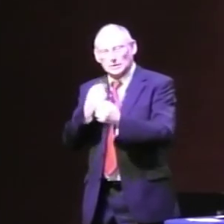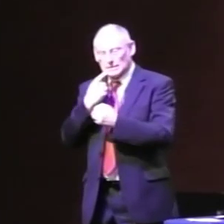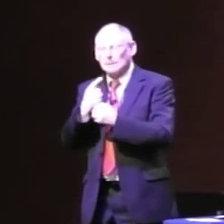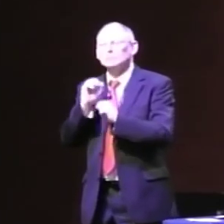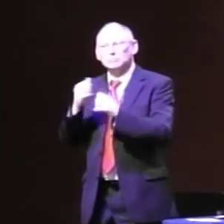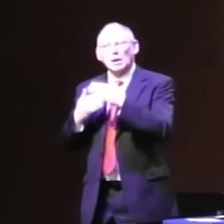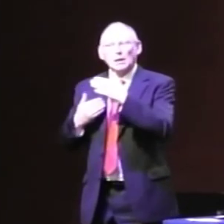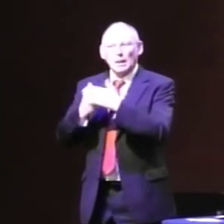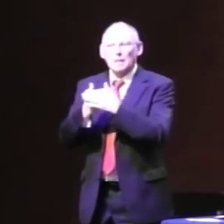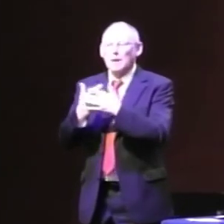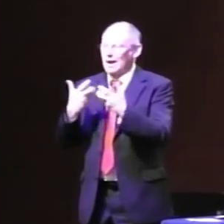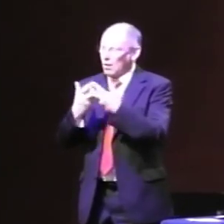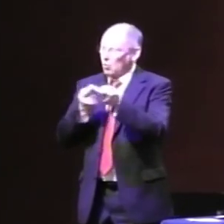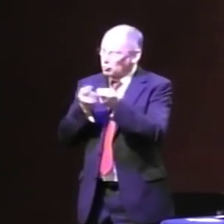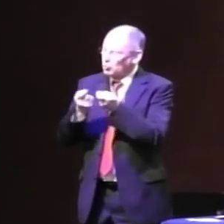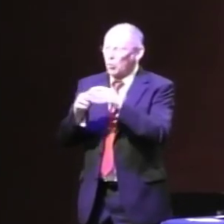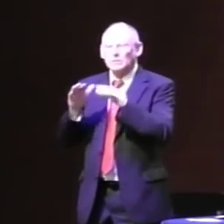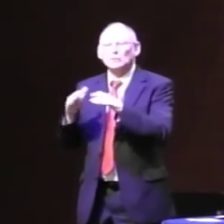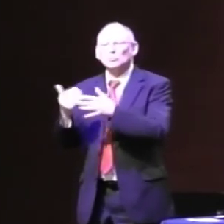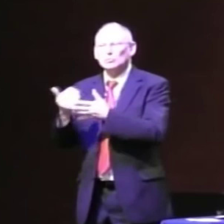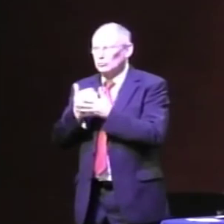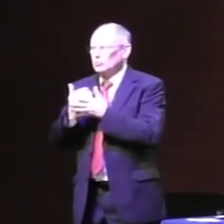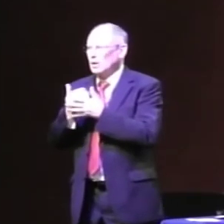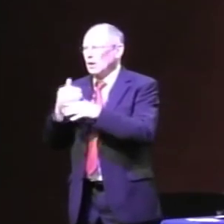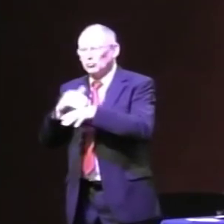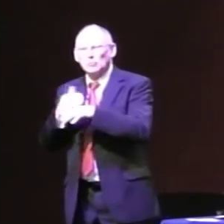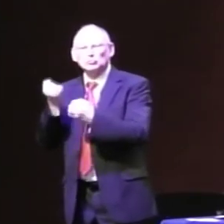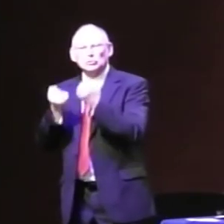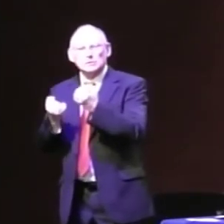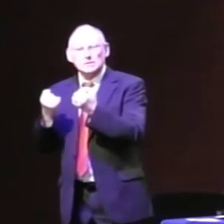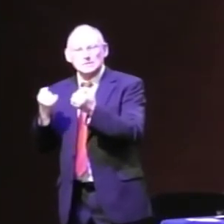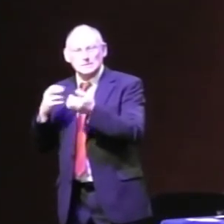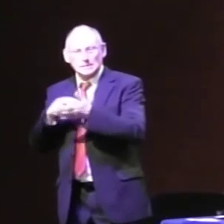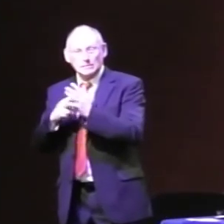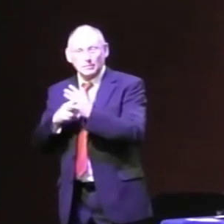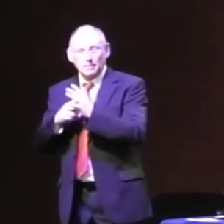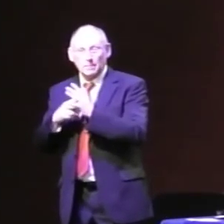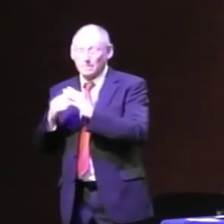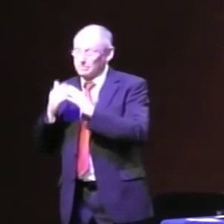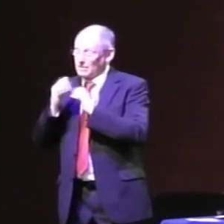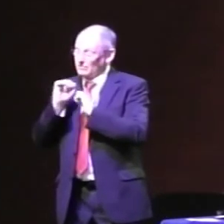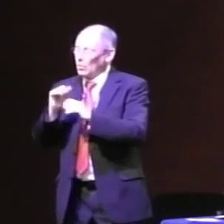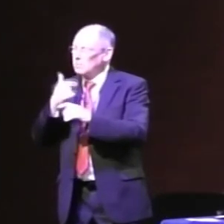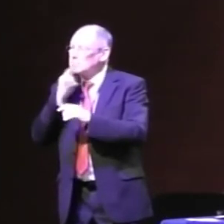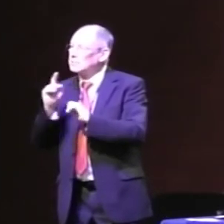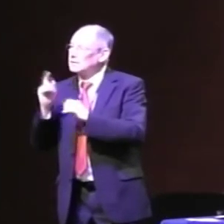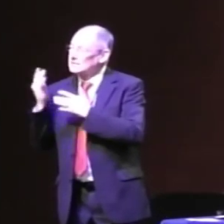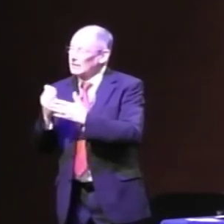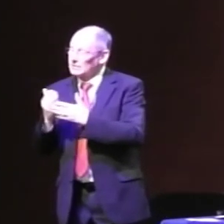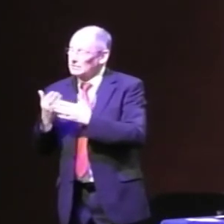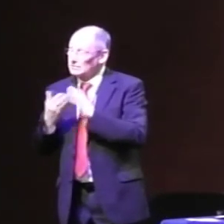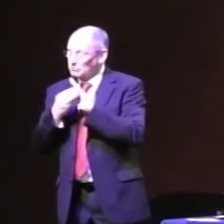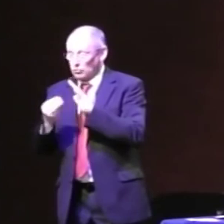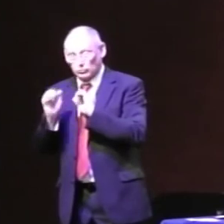to how far control over national security and criminal justice system is removed from the public service model to